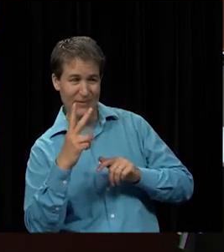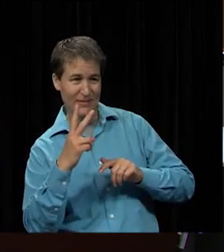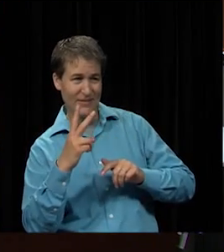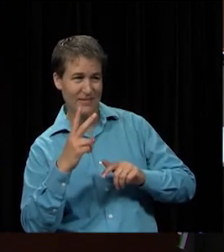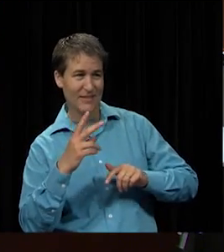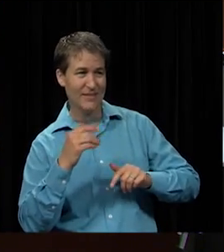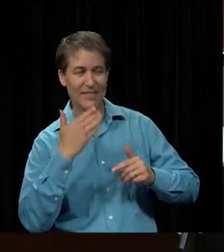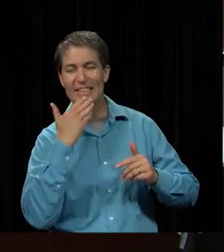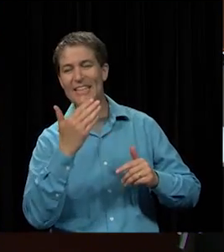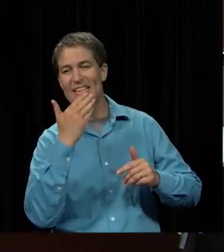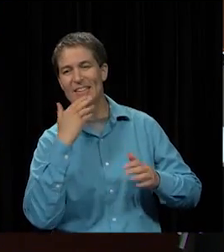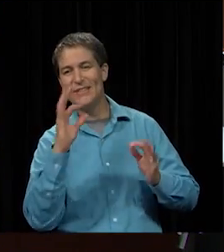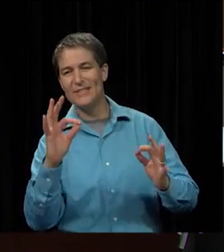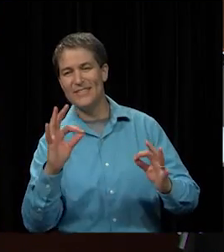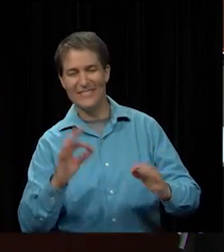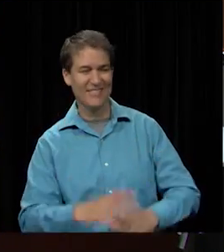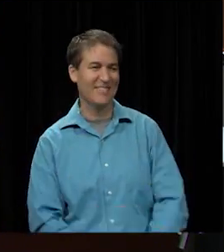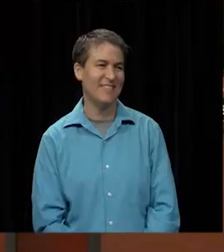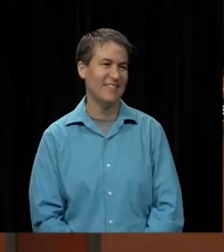Thank you.